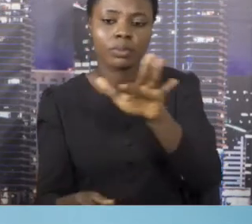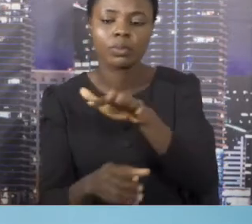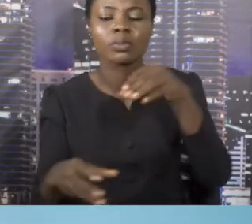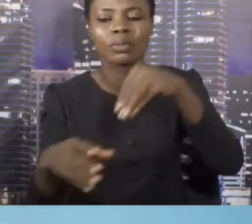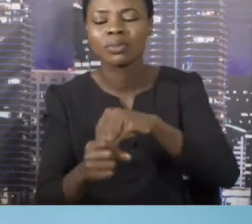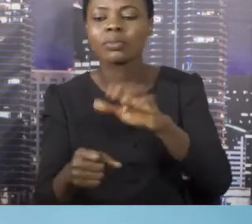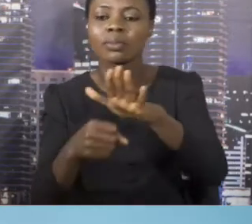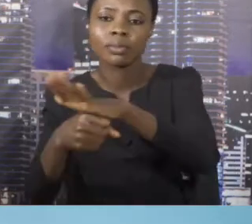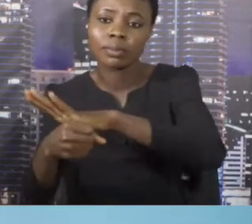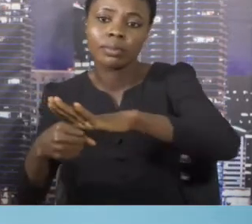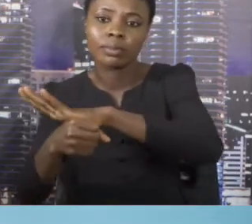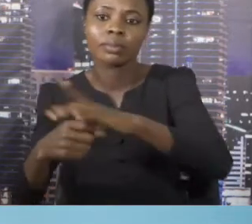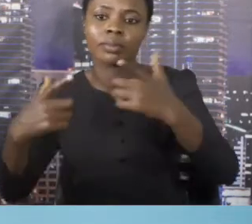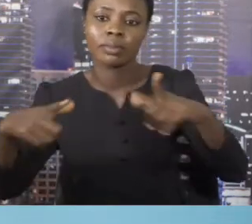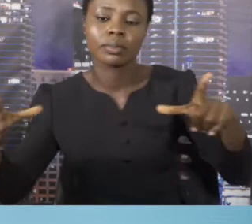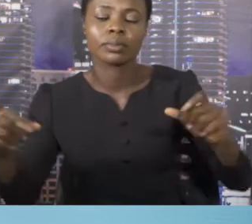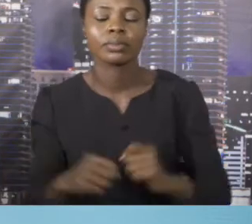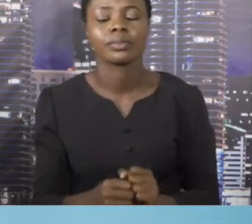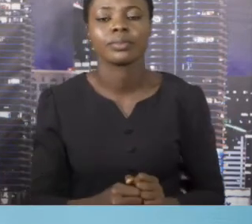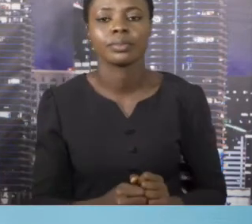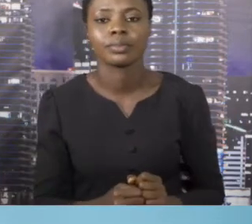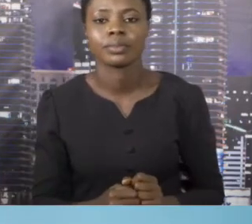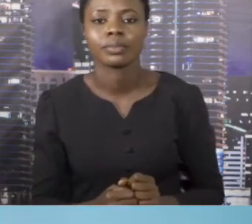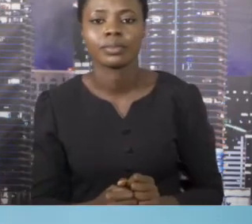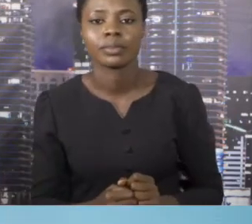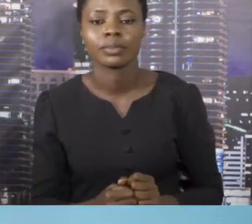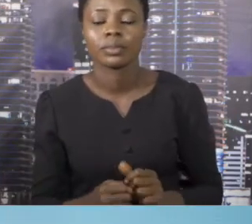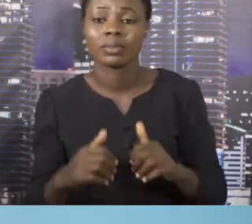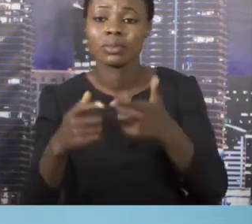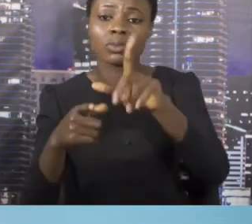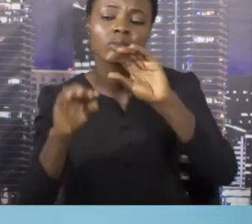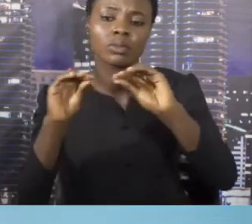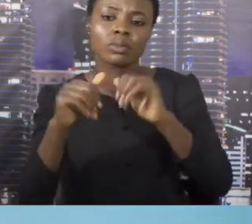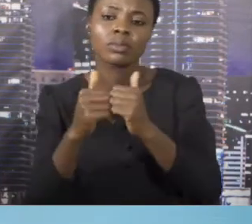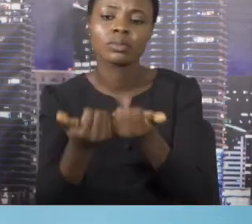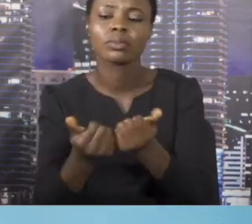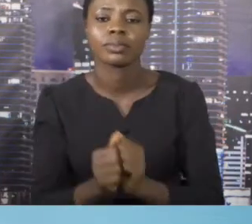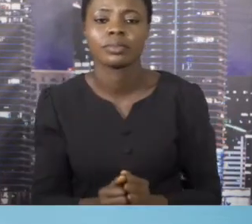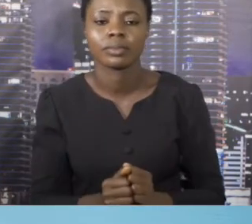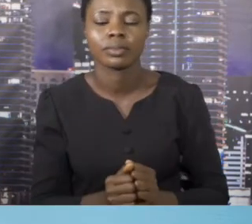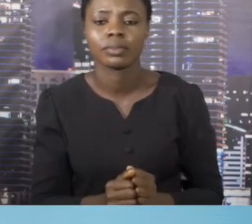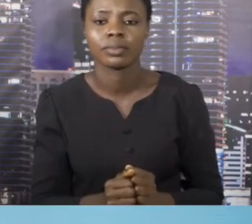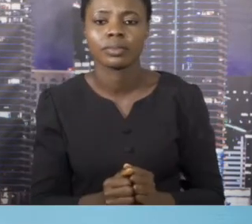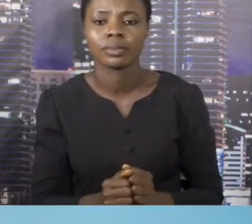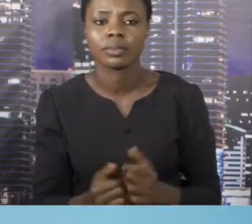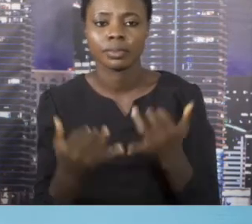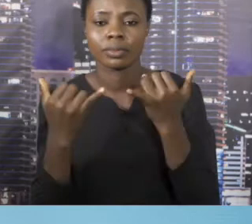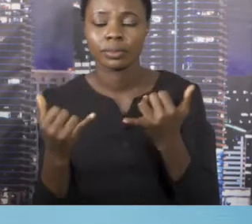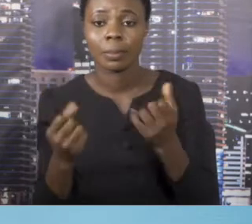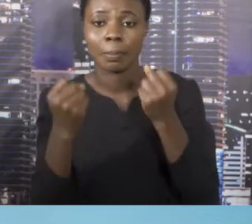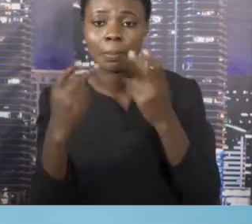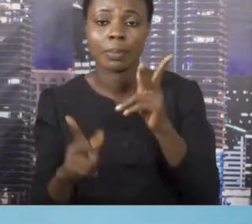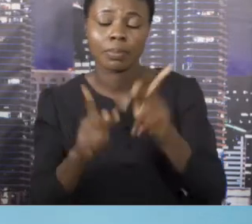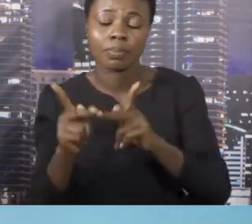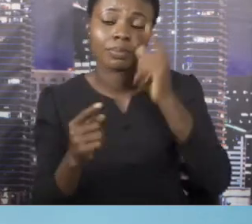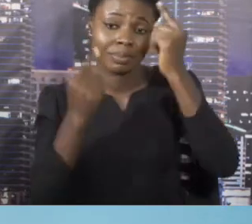in their native or preferred language. How would you teach this kind of people? Now, a lot of times,